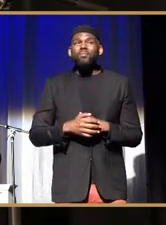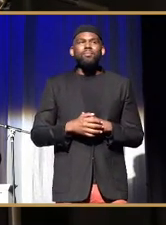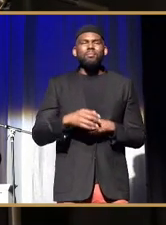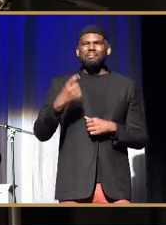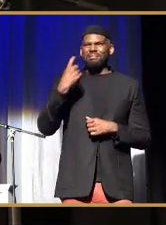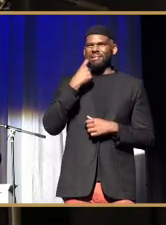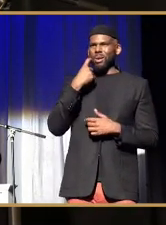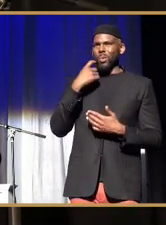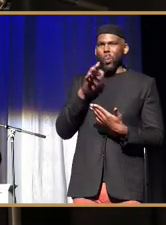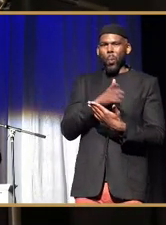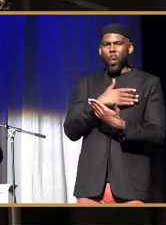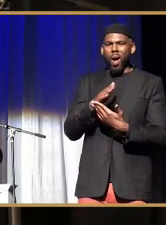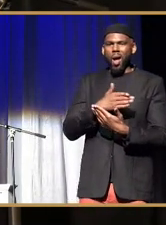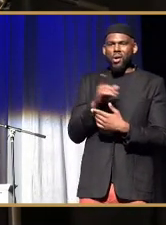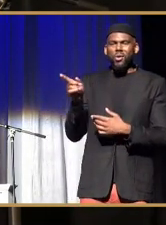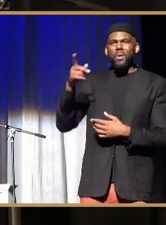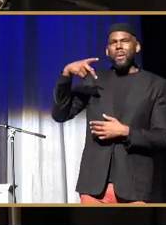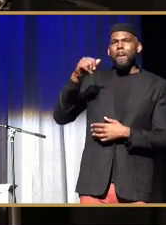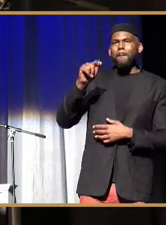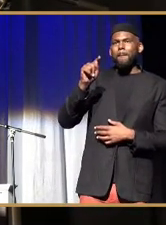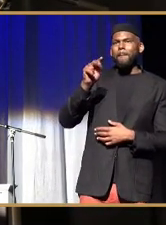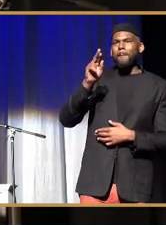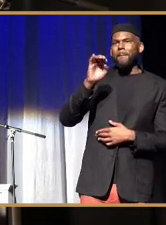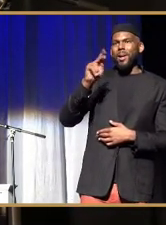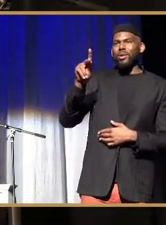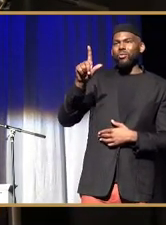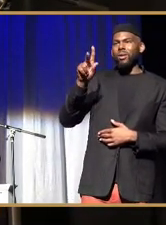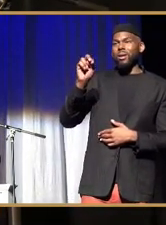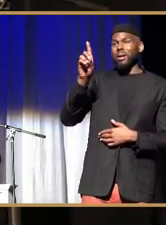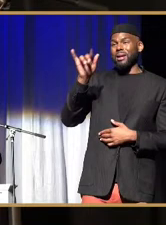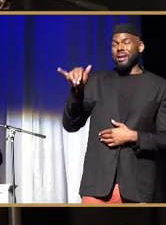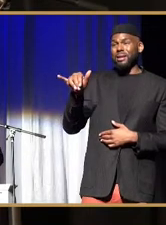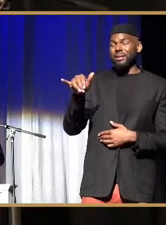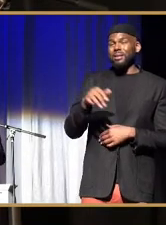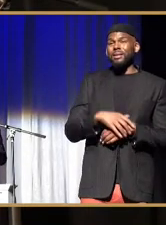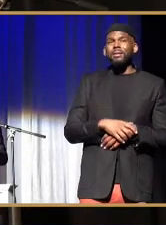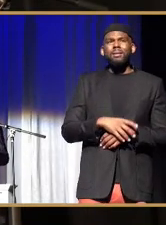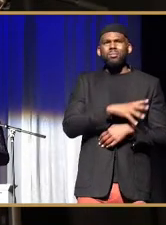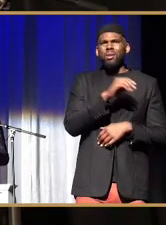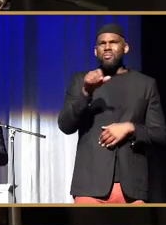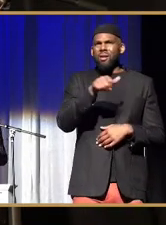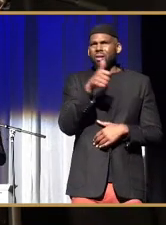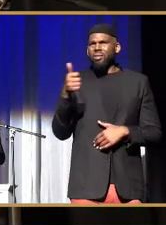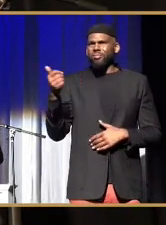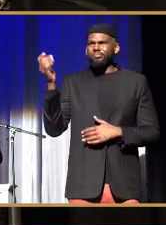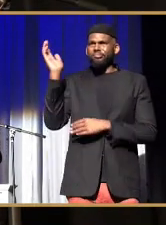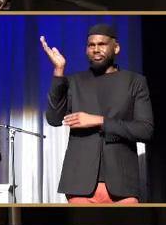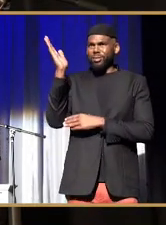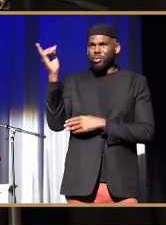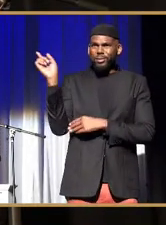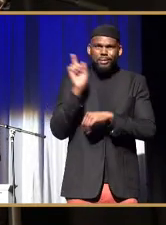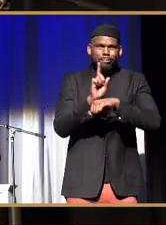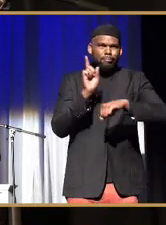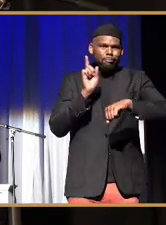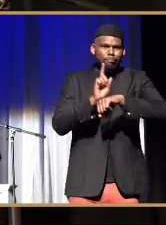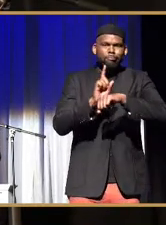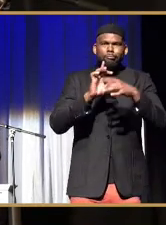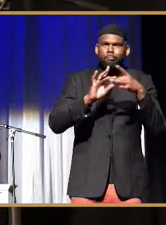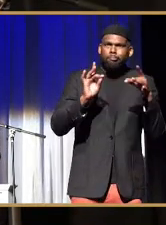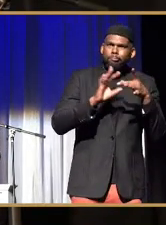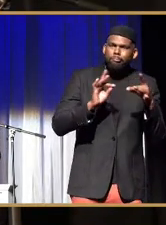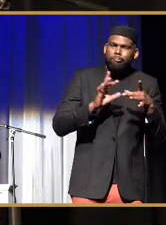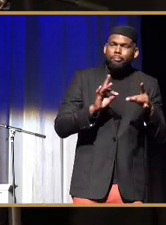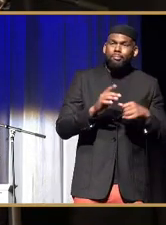Music Choir, and by the powerful words of the Reverend Dr. Delvin Coates and Reverend Rahel Tesfarmarin. I'm